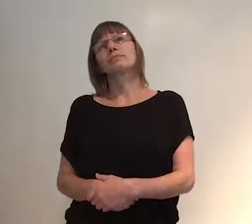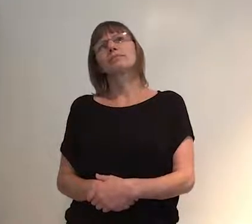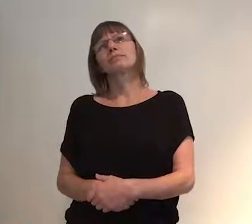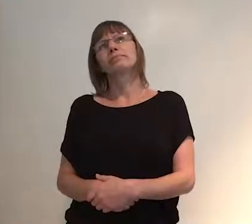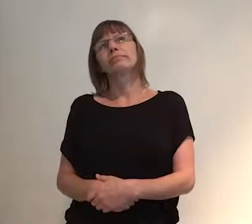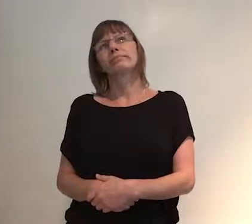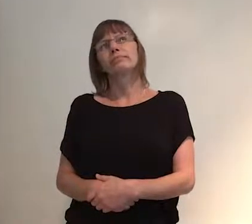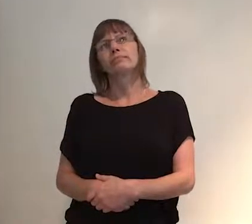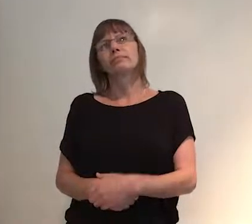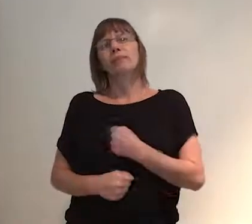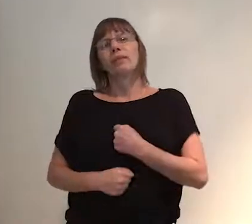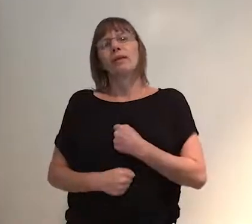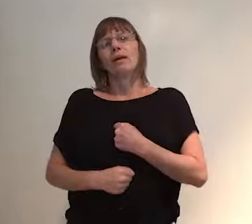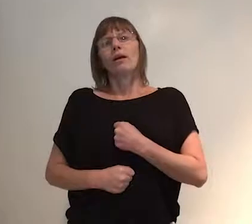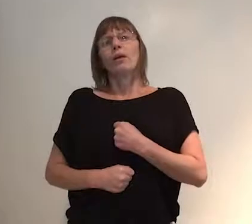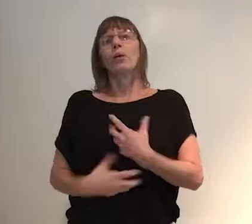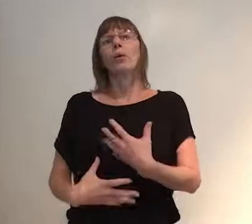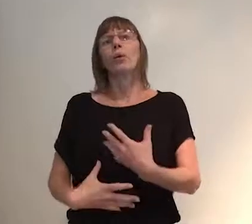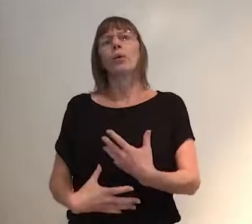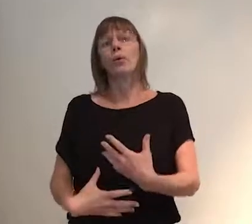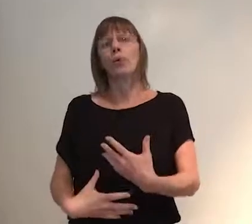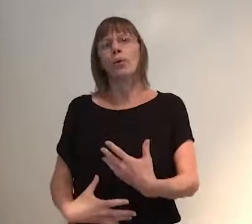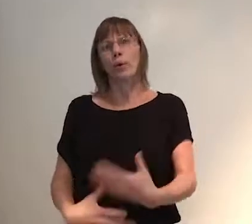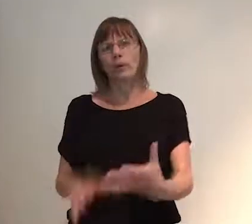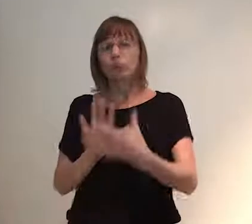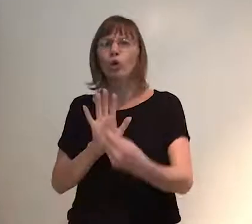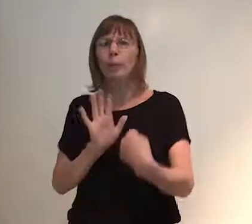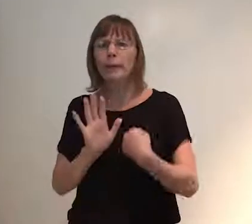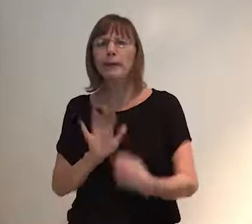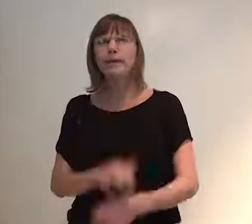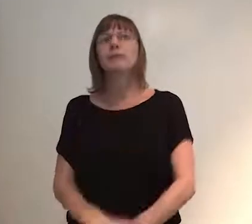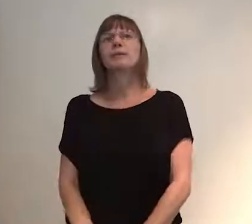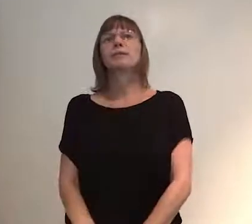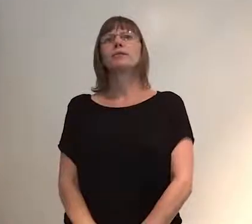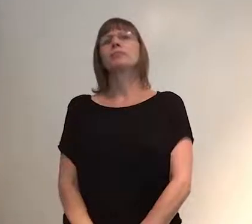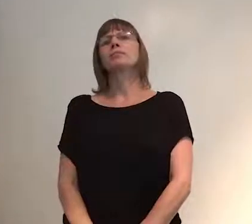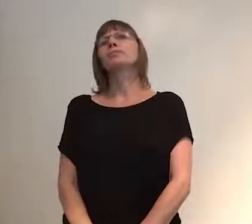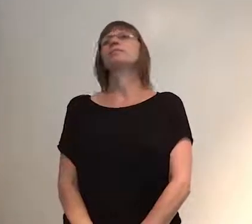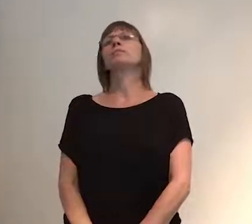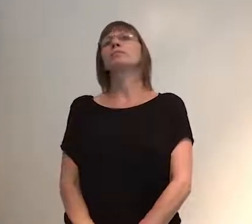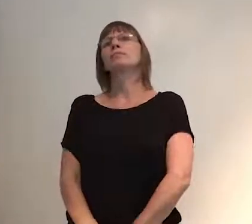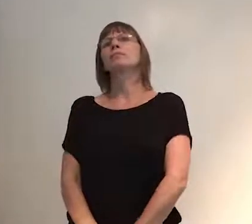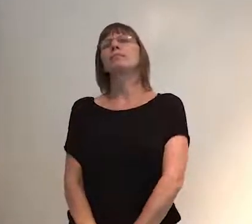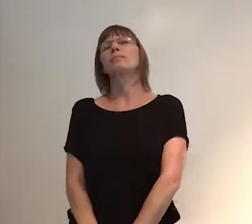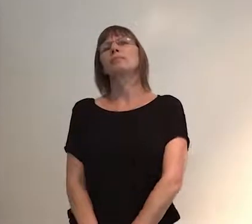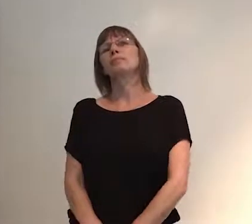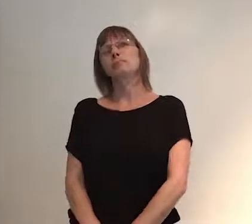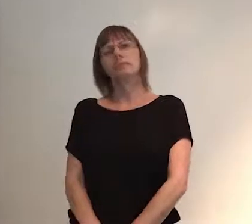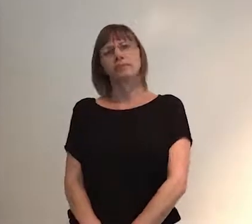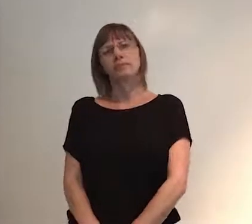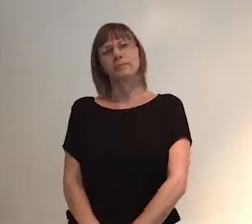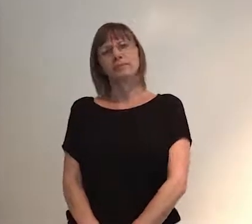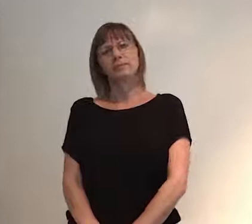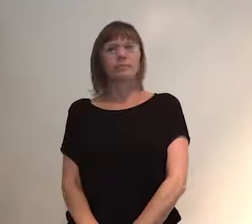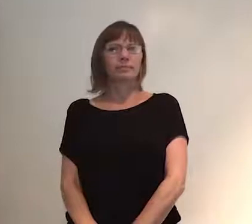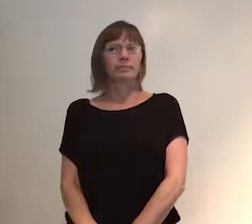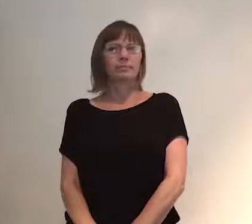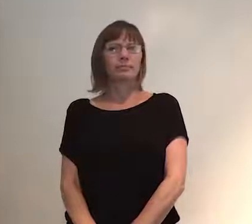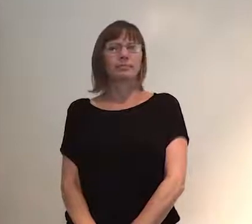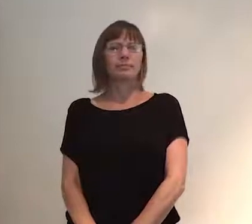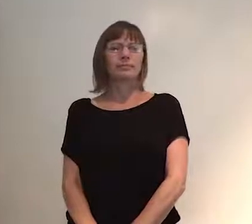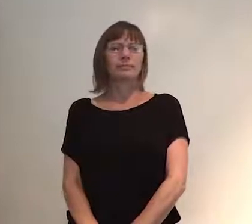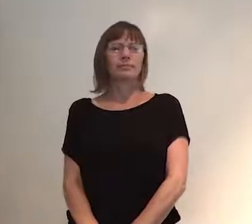And then again, as we exhale, we're coming down onto our knees. Take them nice and wide. Big